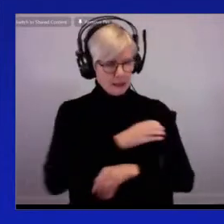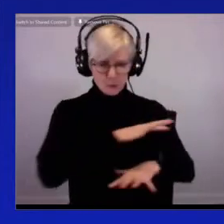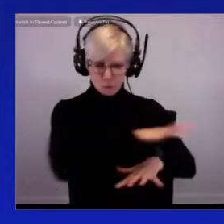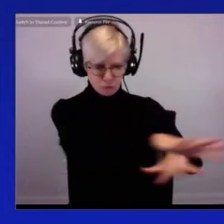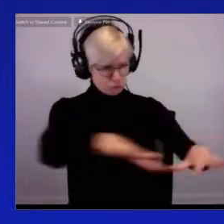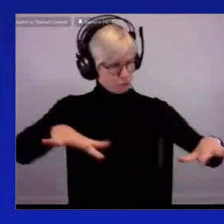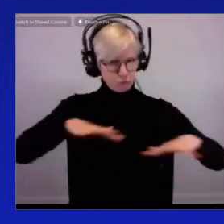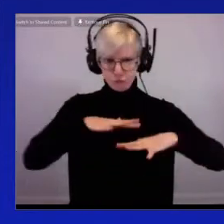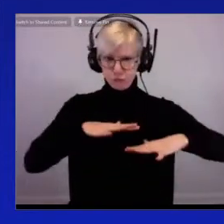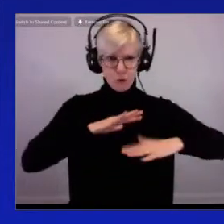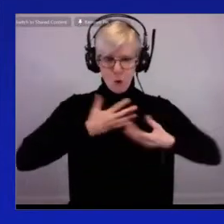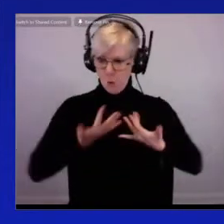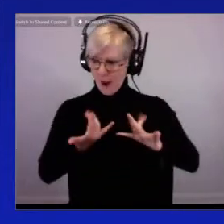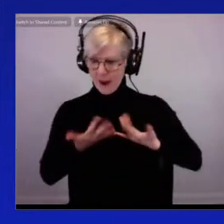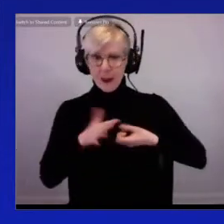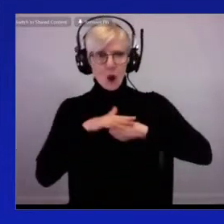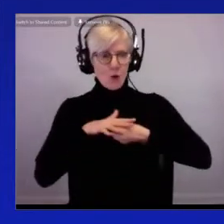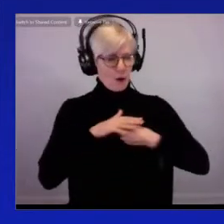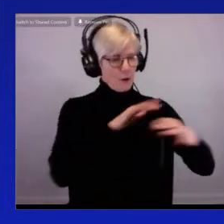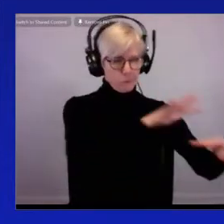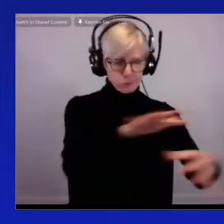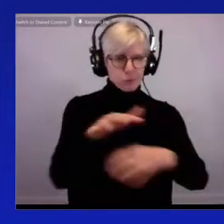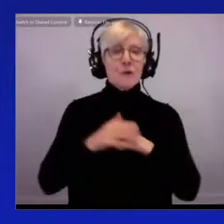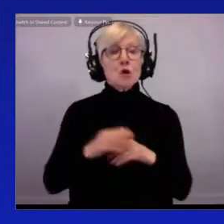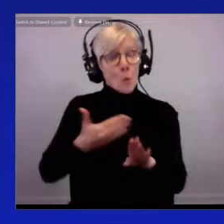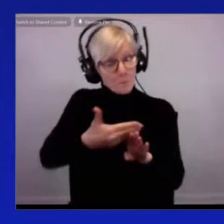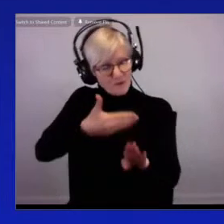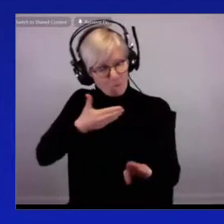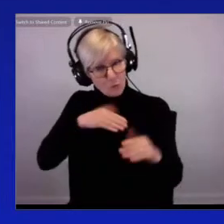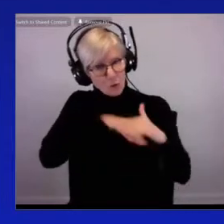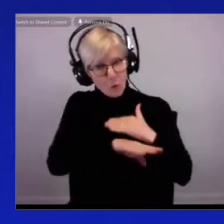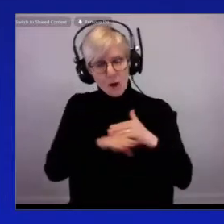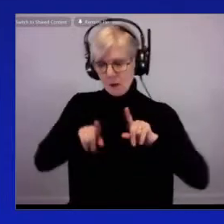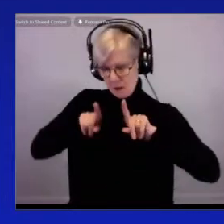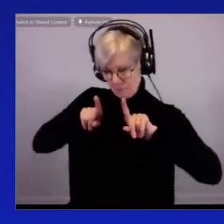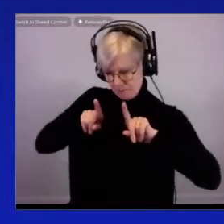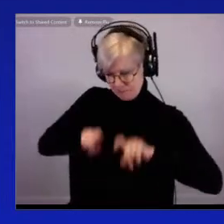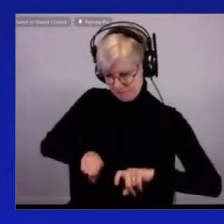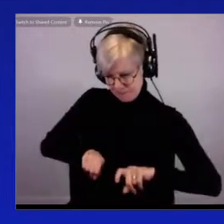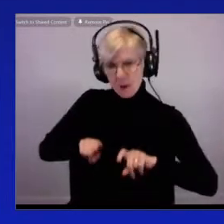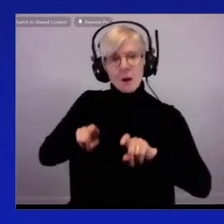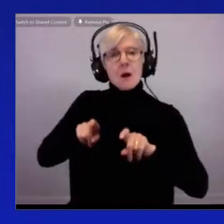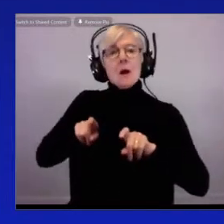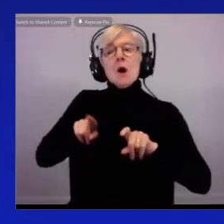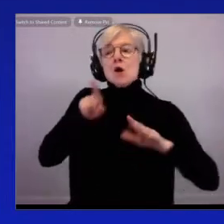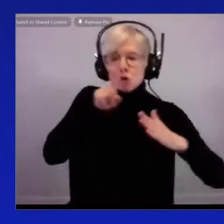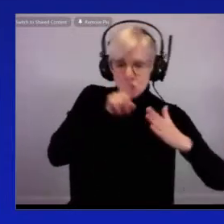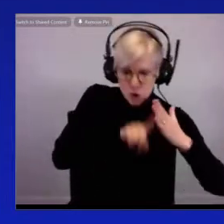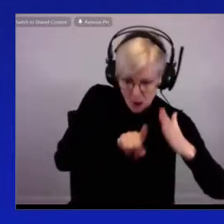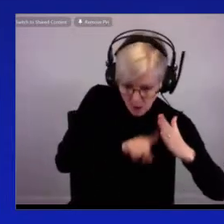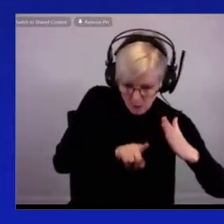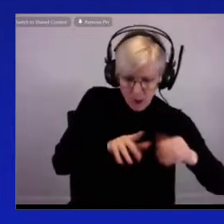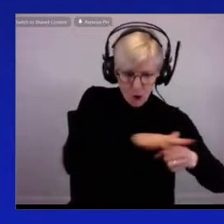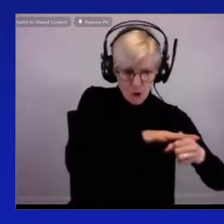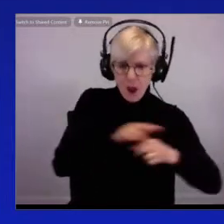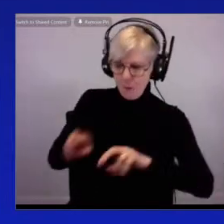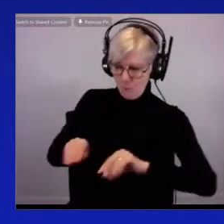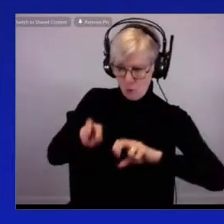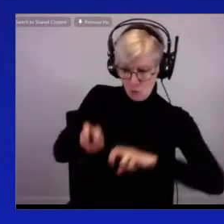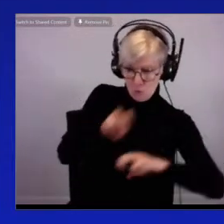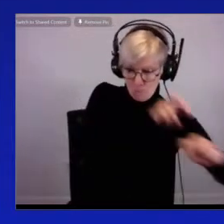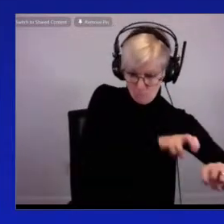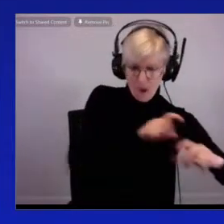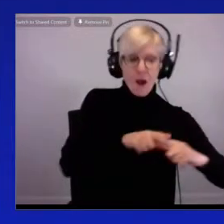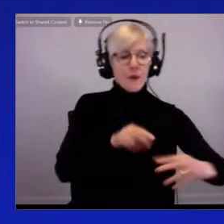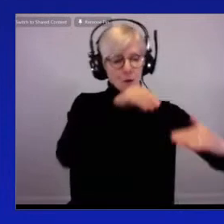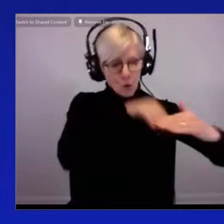clinics. So you will see we have pre-screening areas, which are followed by a check-in area. Following that step, residents will